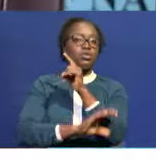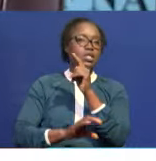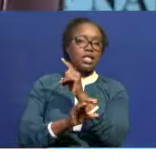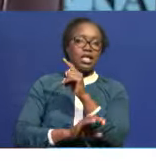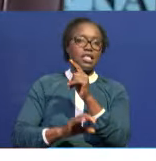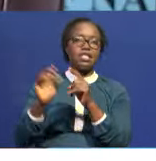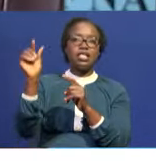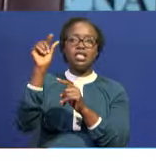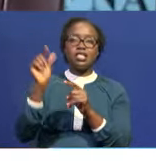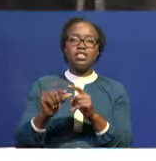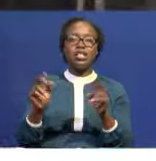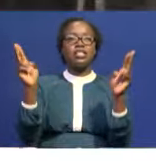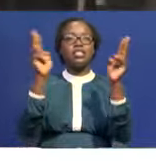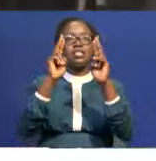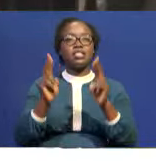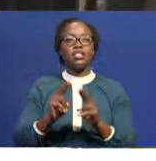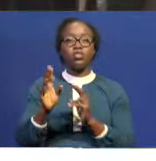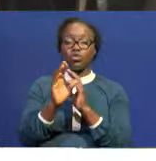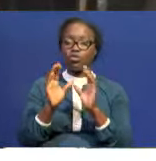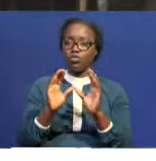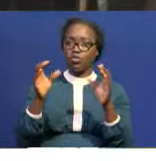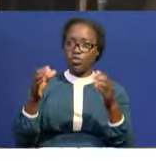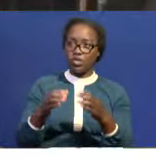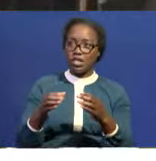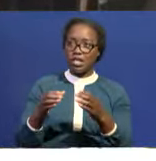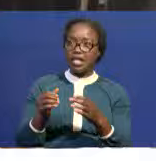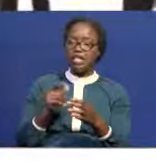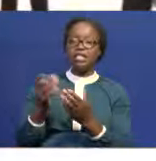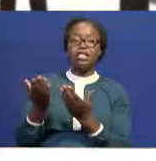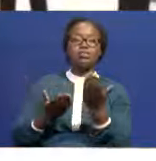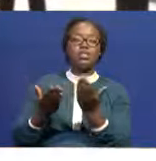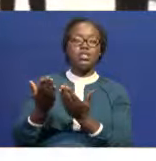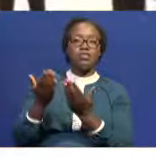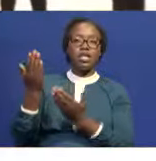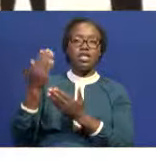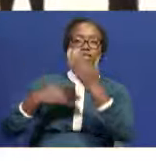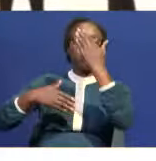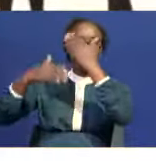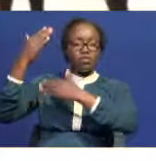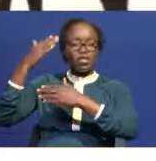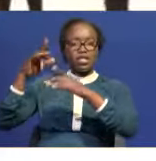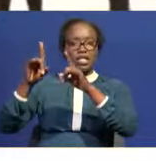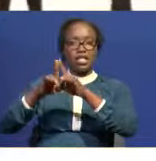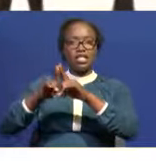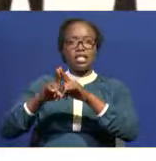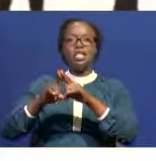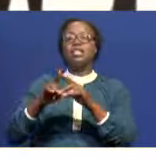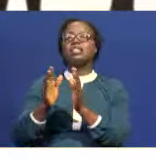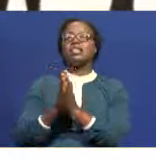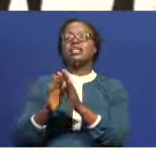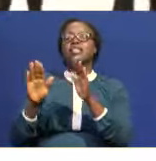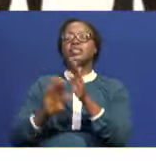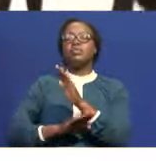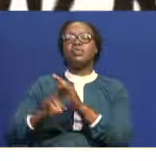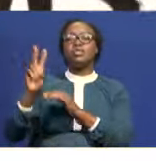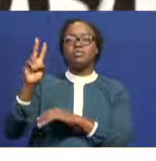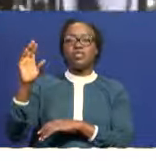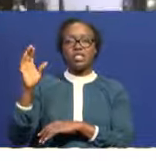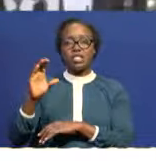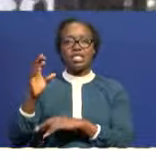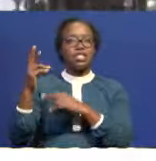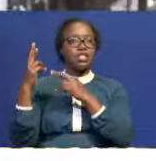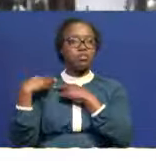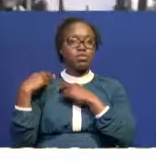for the international community. Professor Hutchinson amekuwa akihudumu katika chuo kikuu hicho kama msaidizi wa naibu chansela anayesimamia